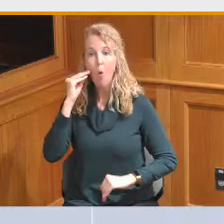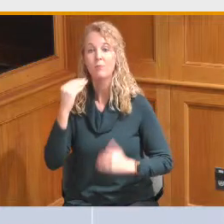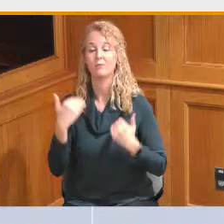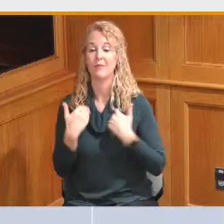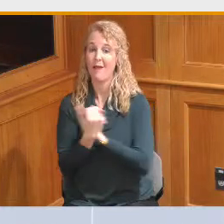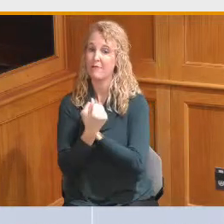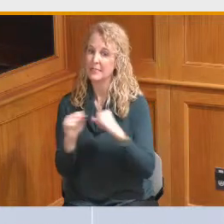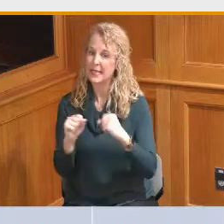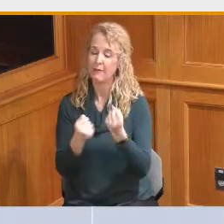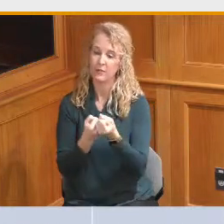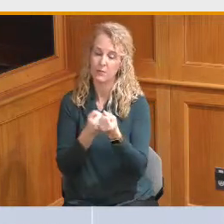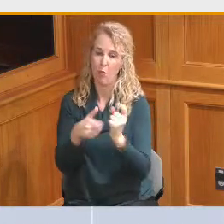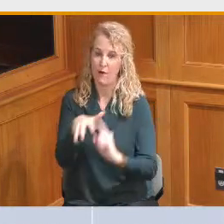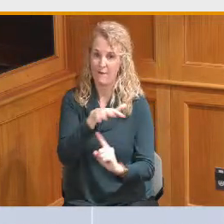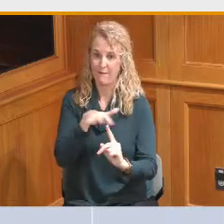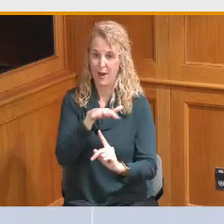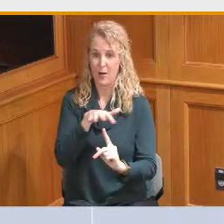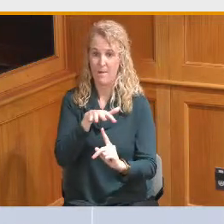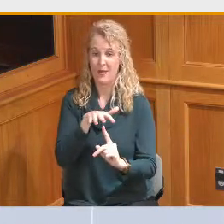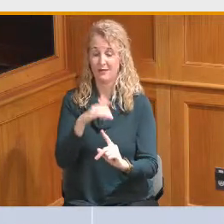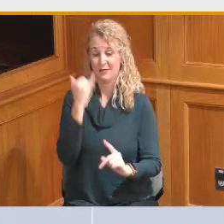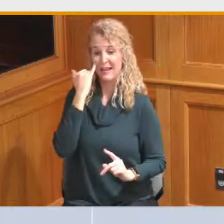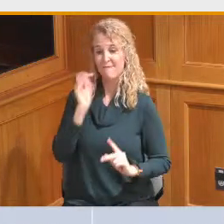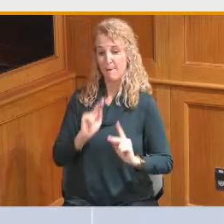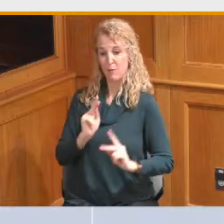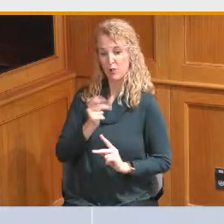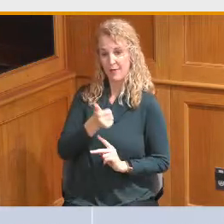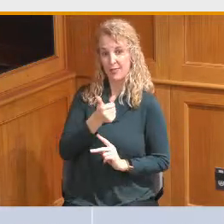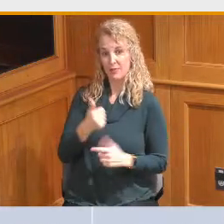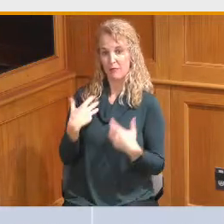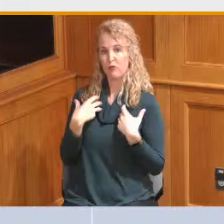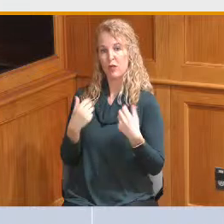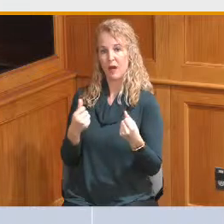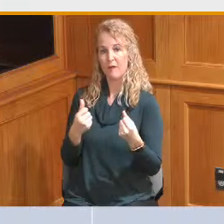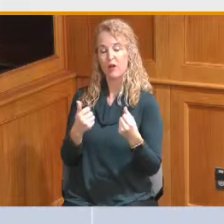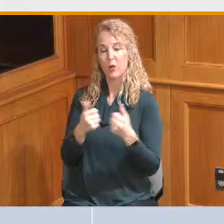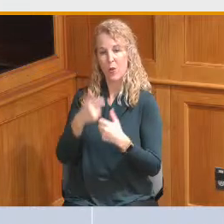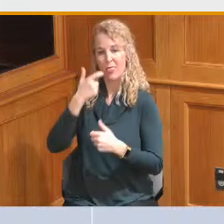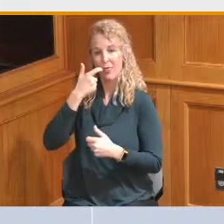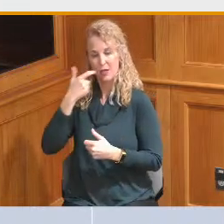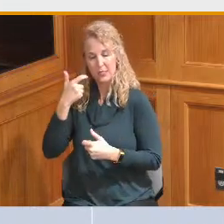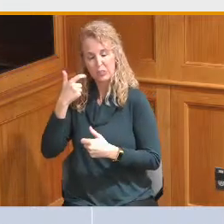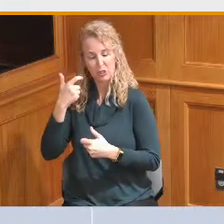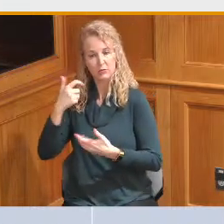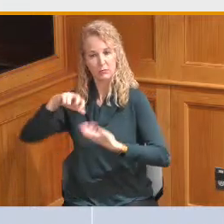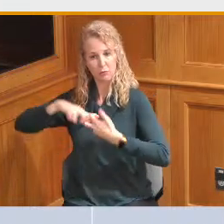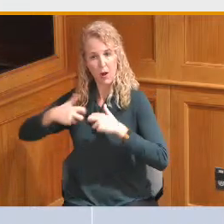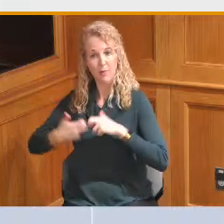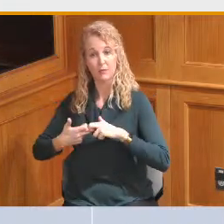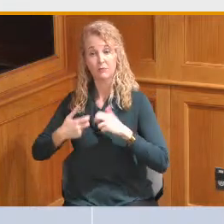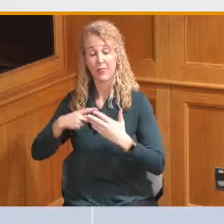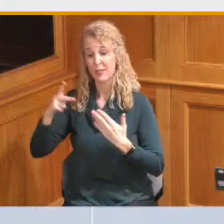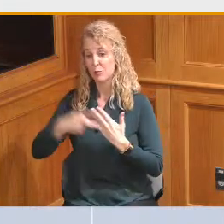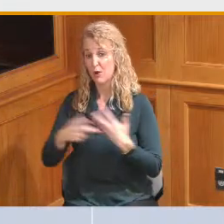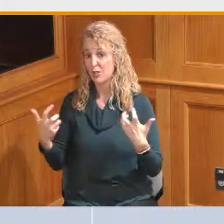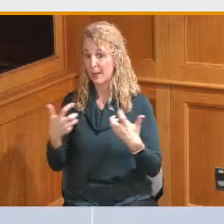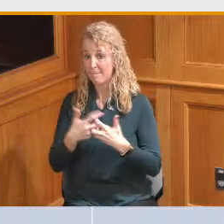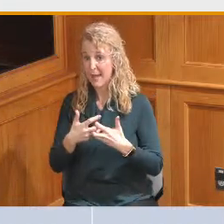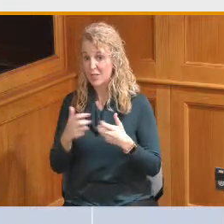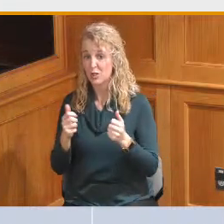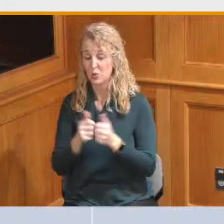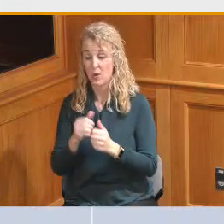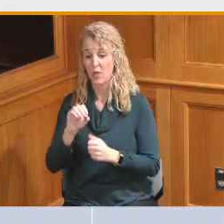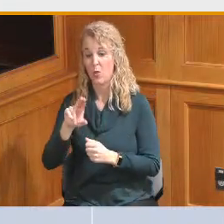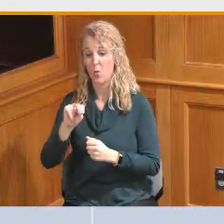and supportive environments for individuals recovering from substance use disorder. The project aligns with the One Ohio